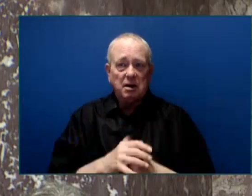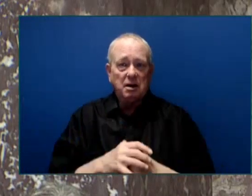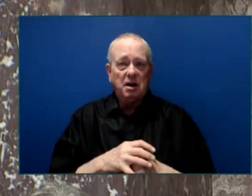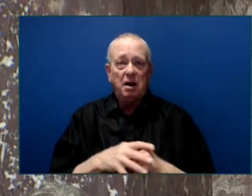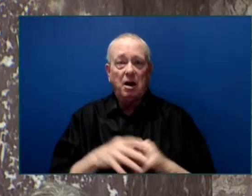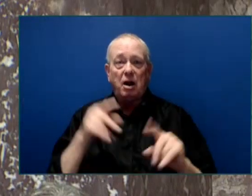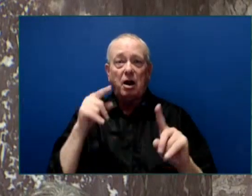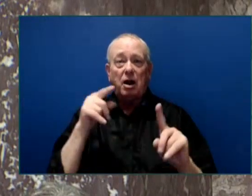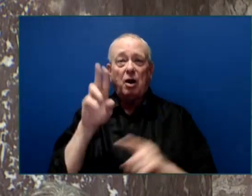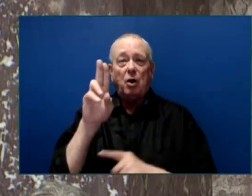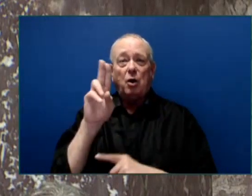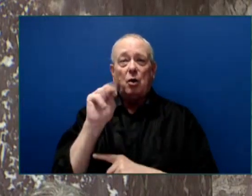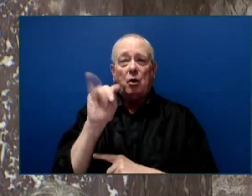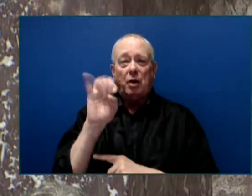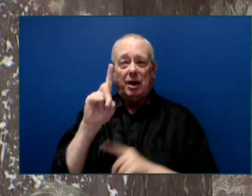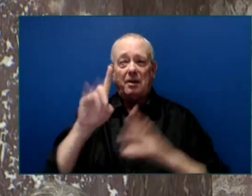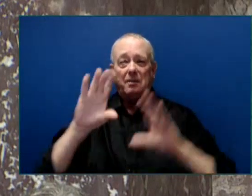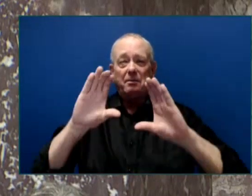Take your time.